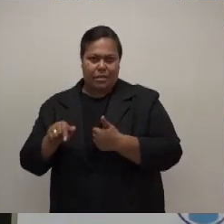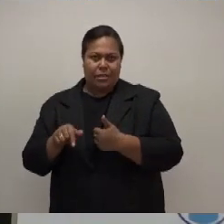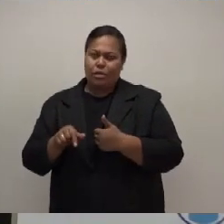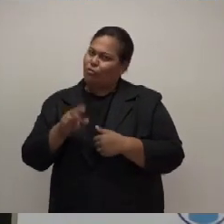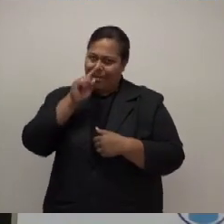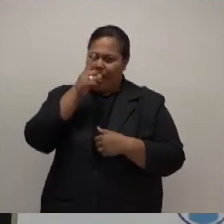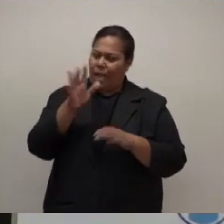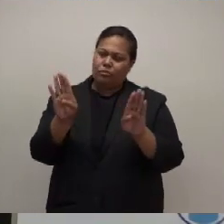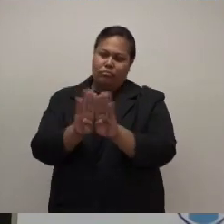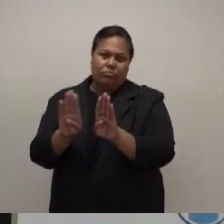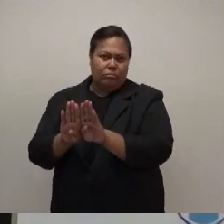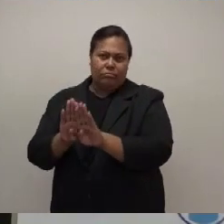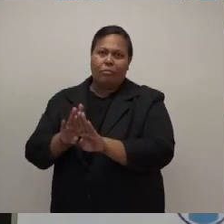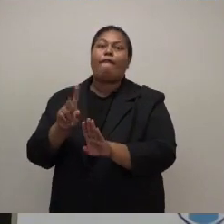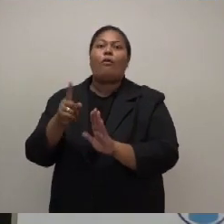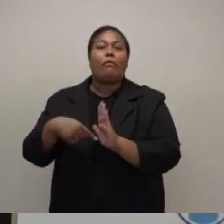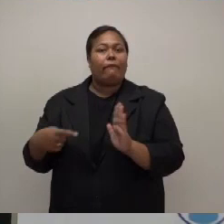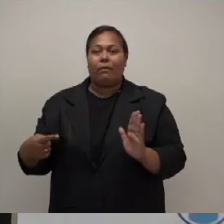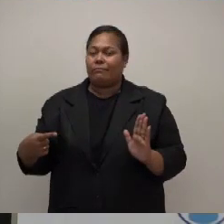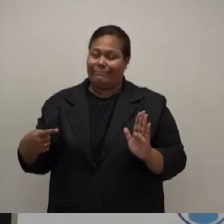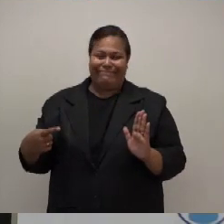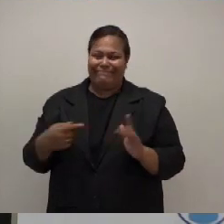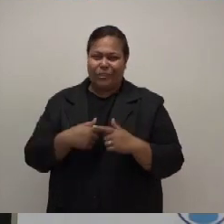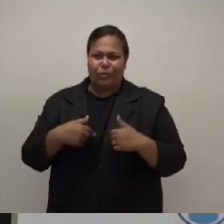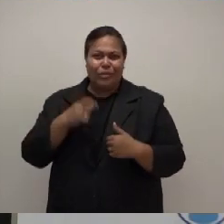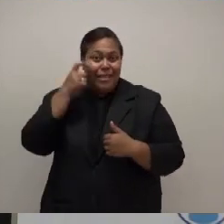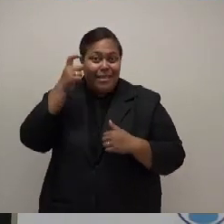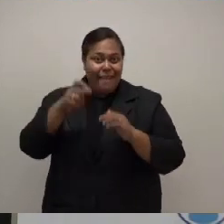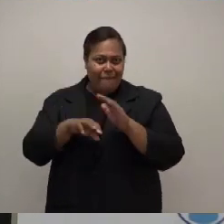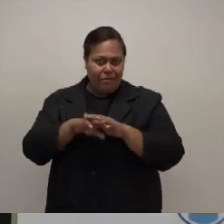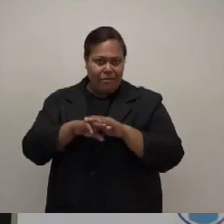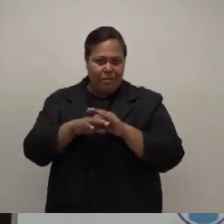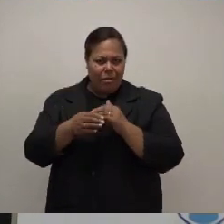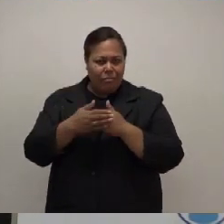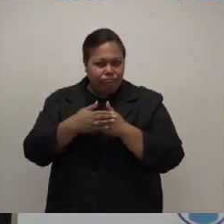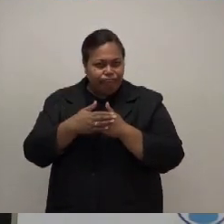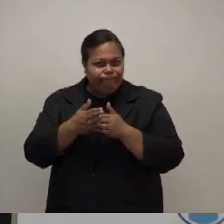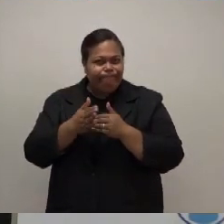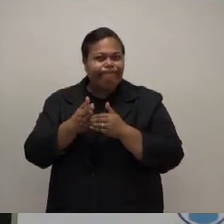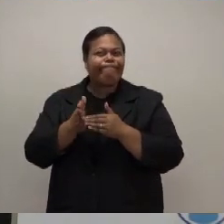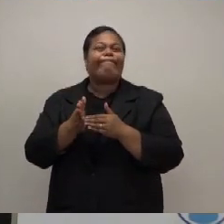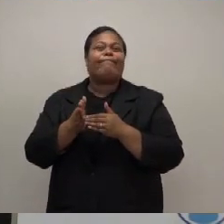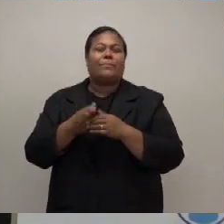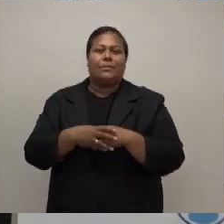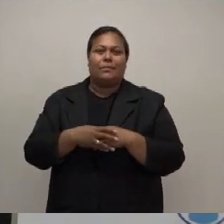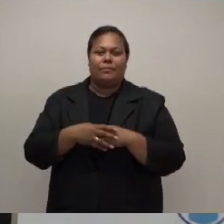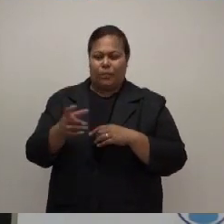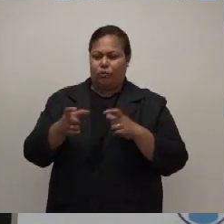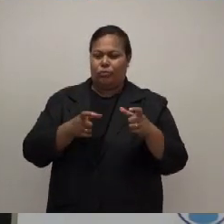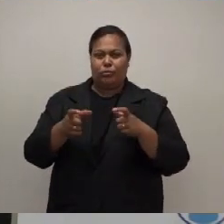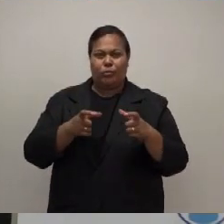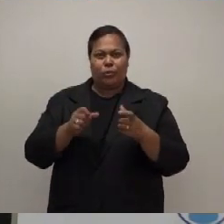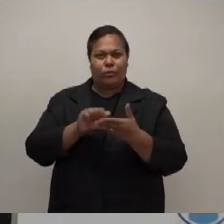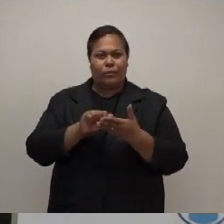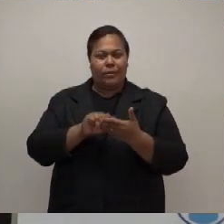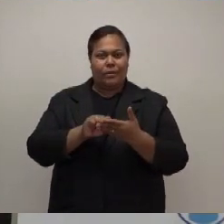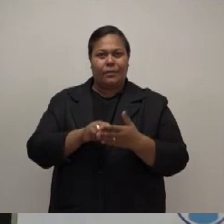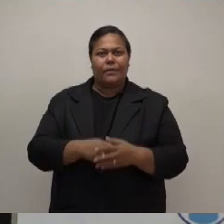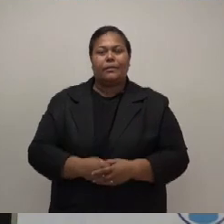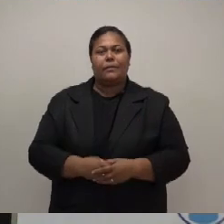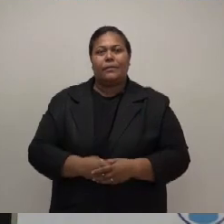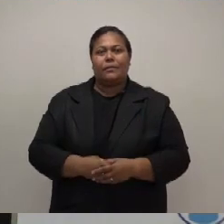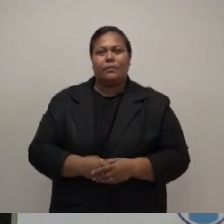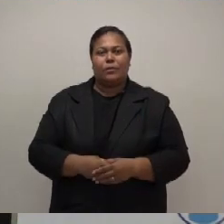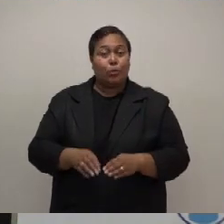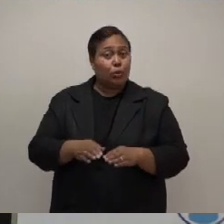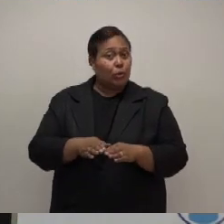forever. Instead, we will carefully reopen our borders in a highly controlled manner. By